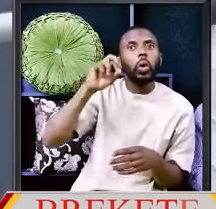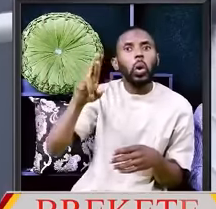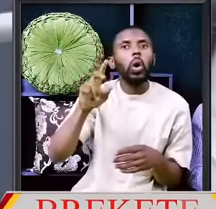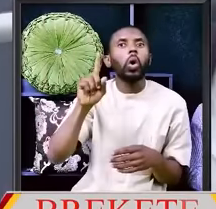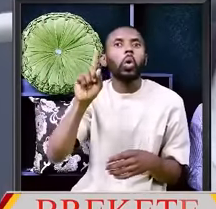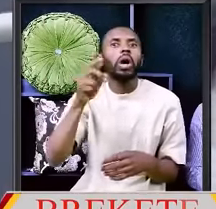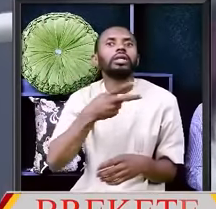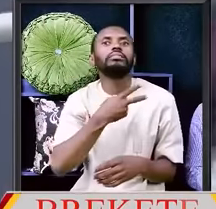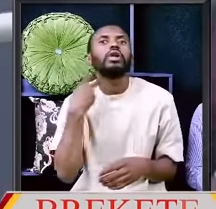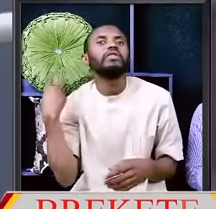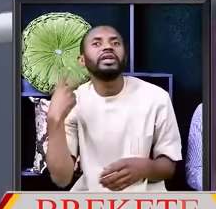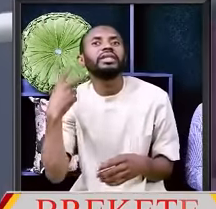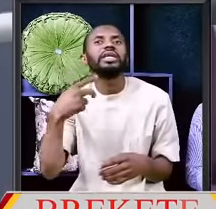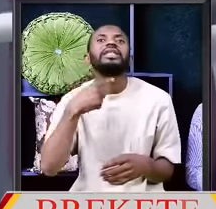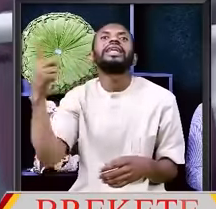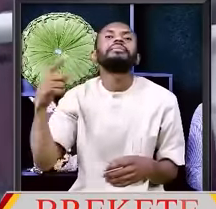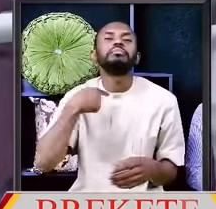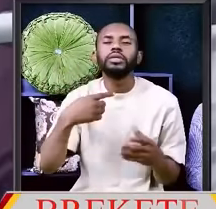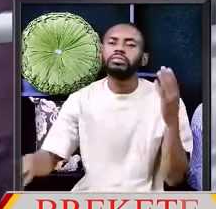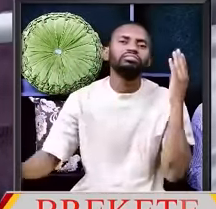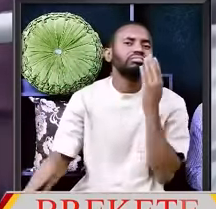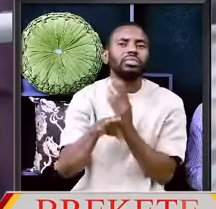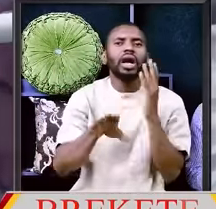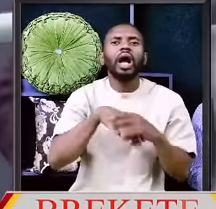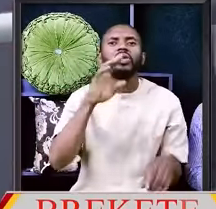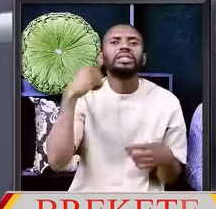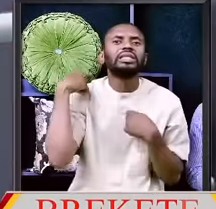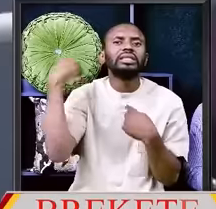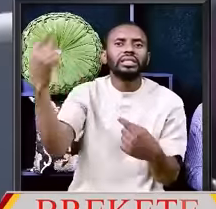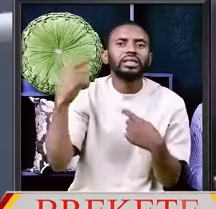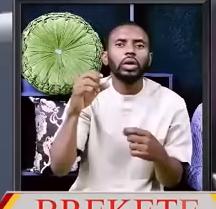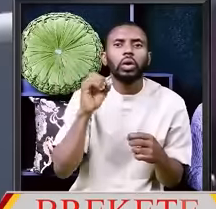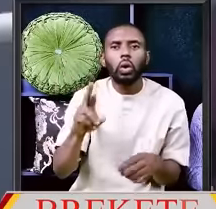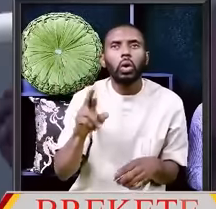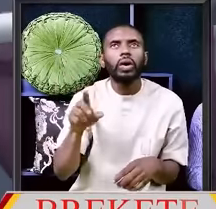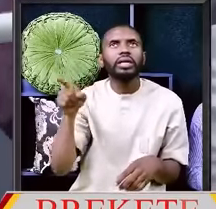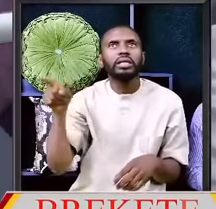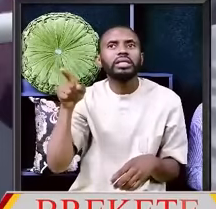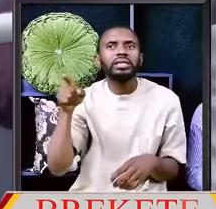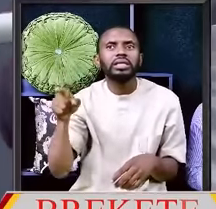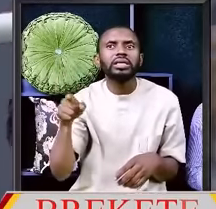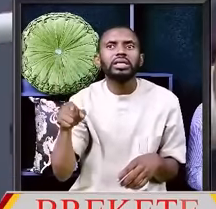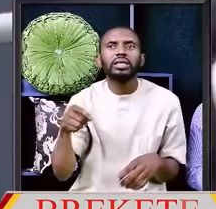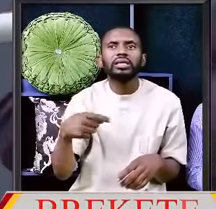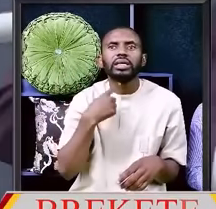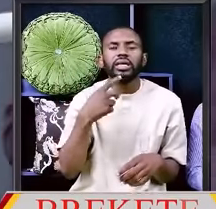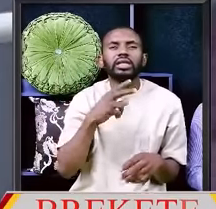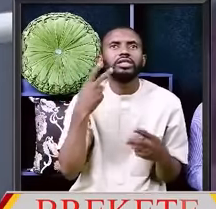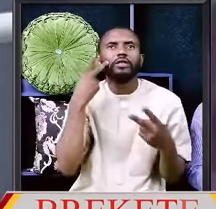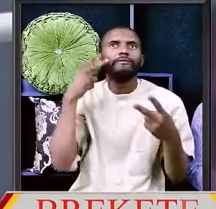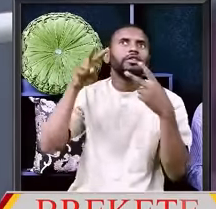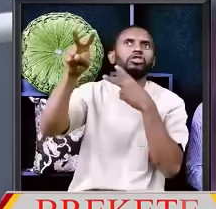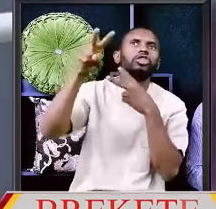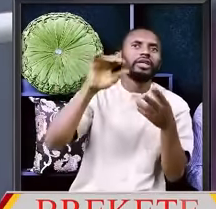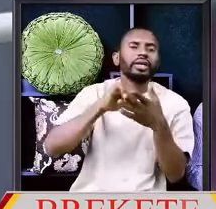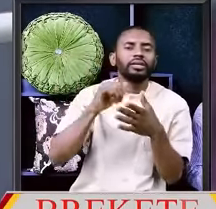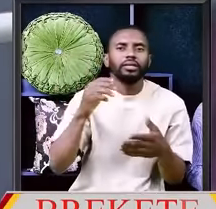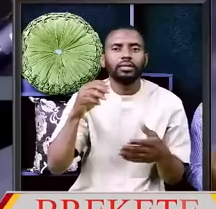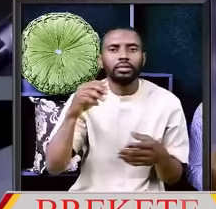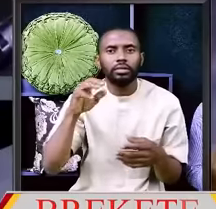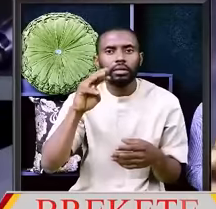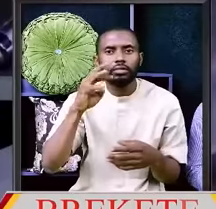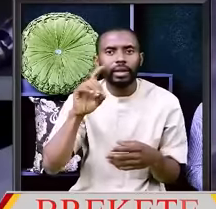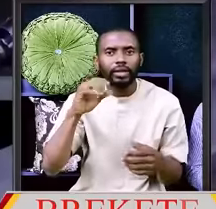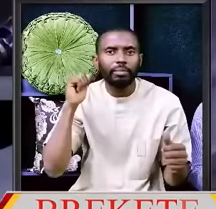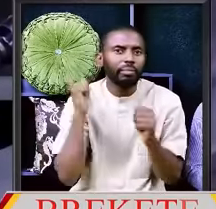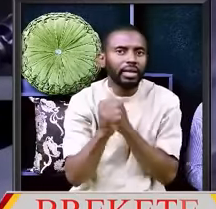prophet tell him, or you see him for dream. For don't pursue or say in a vision as he stand up like this. Muhab don't pass. Say that now there they kill me. But this